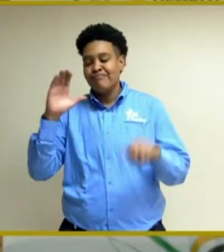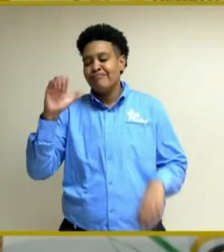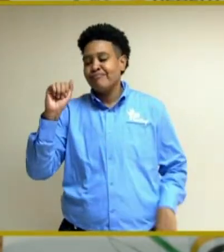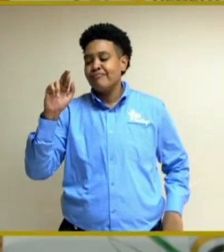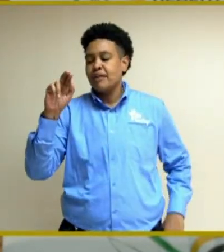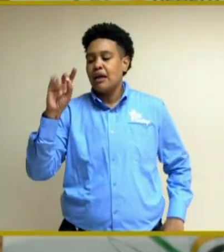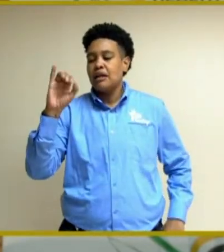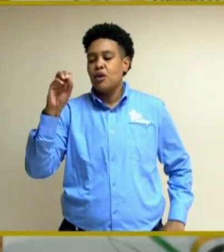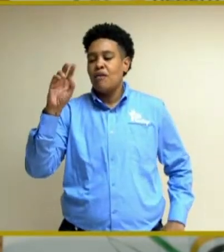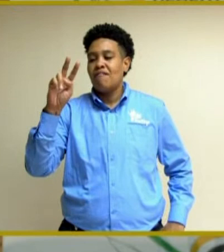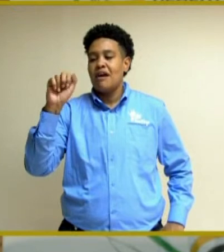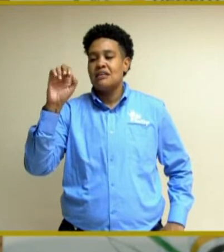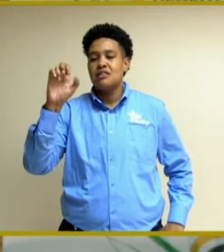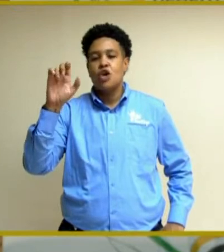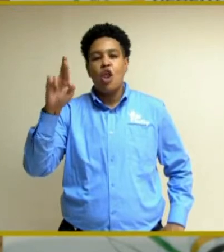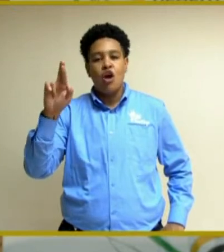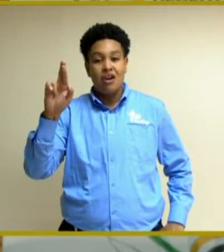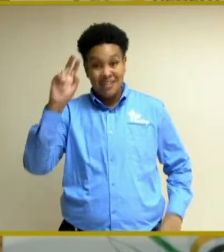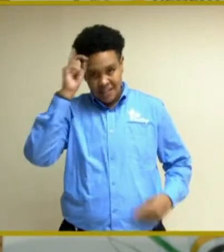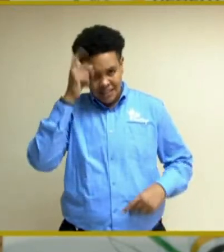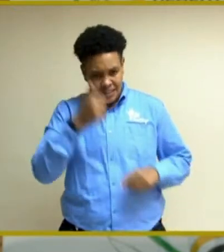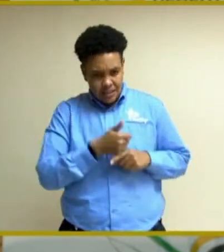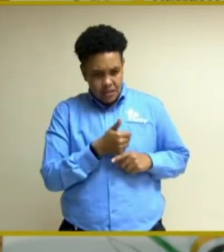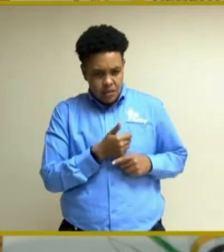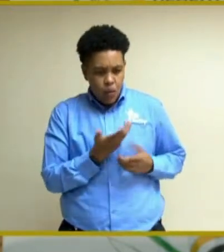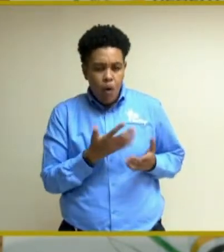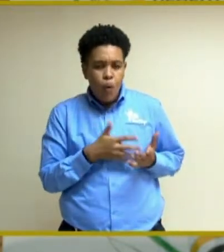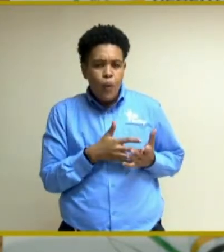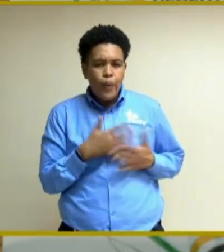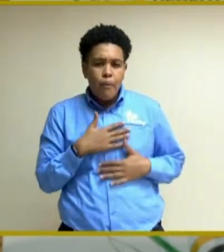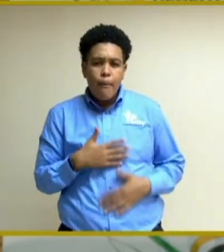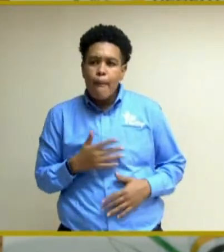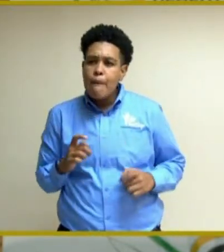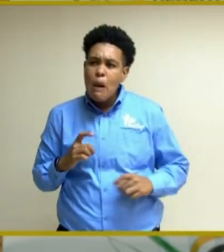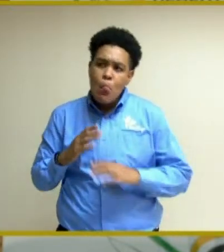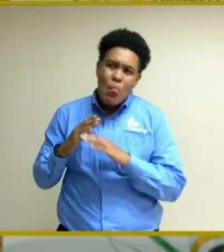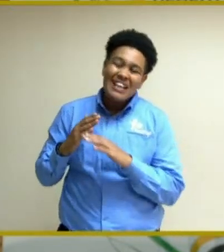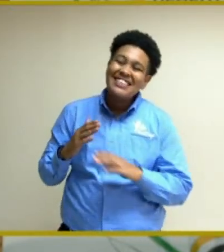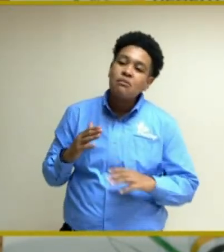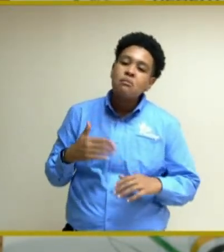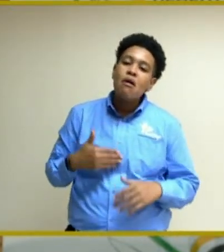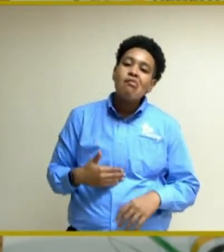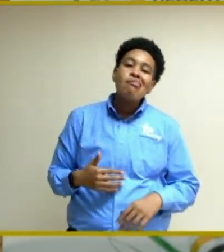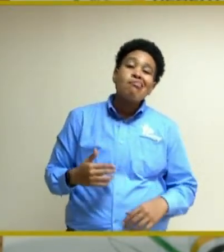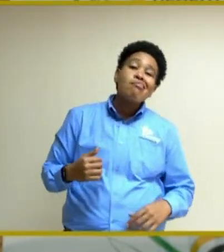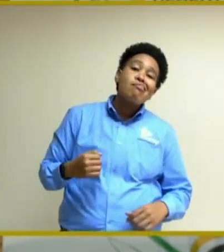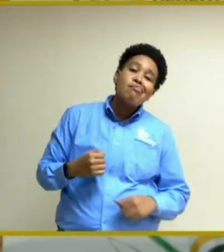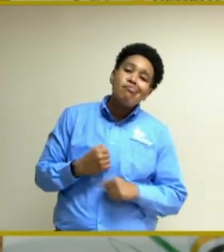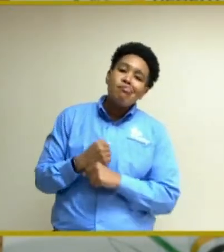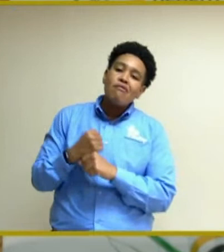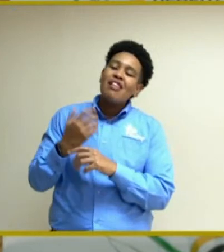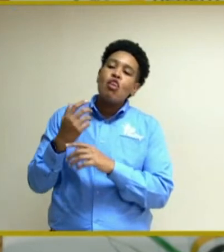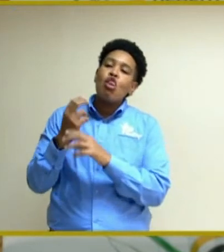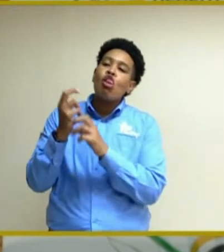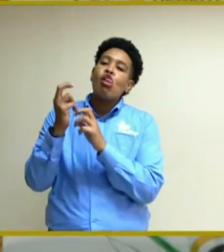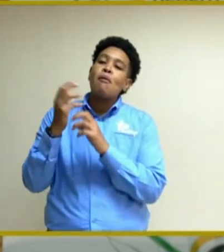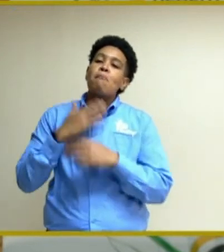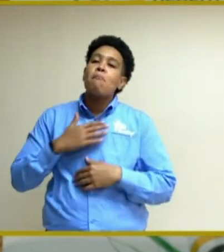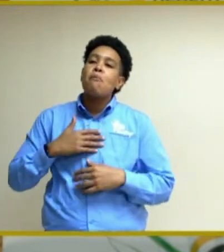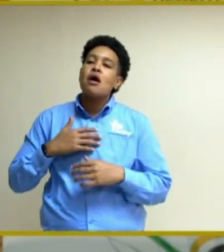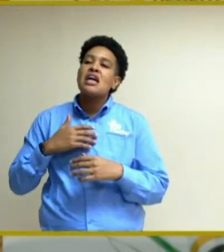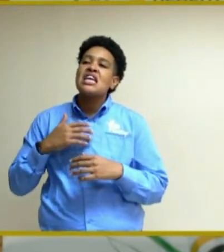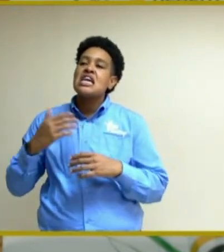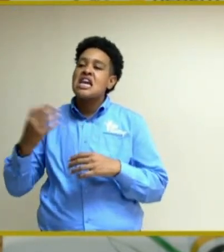your ability to resist or to fight back the COVID-19